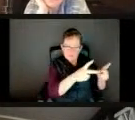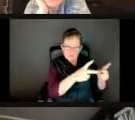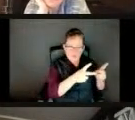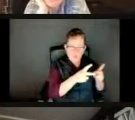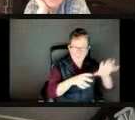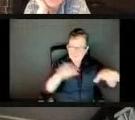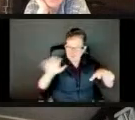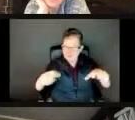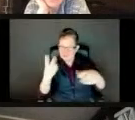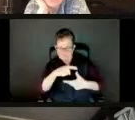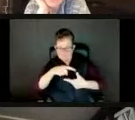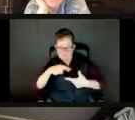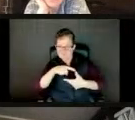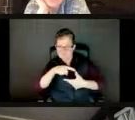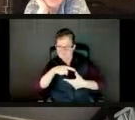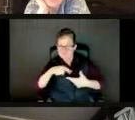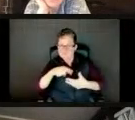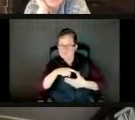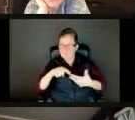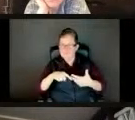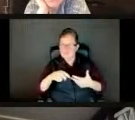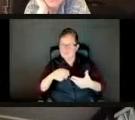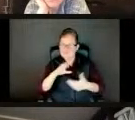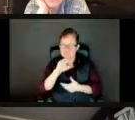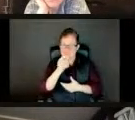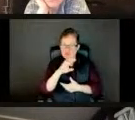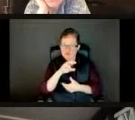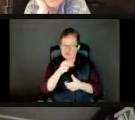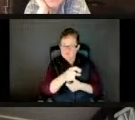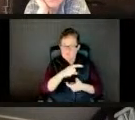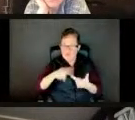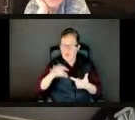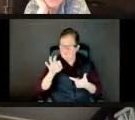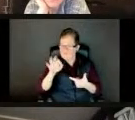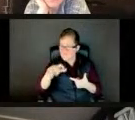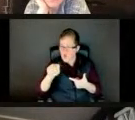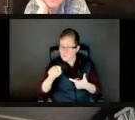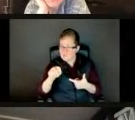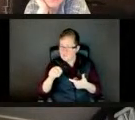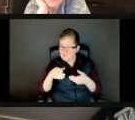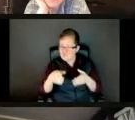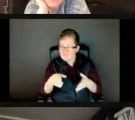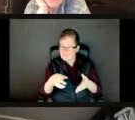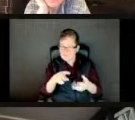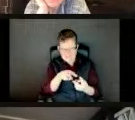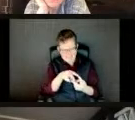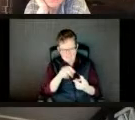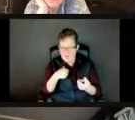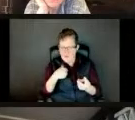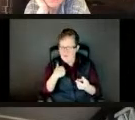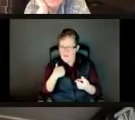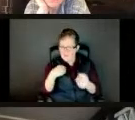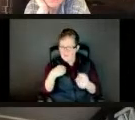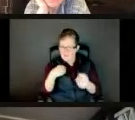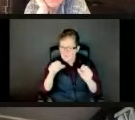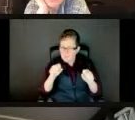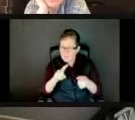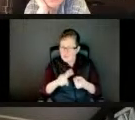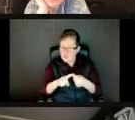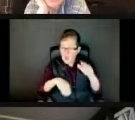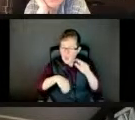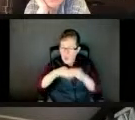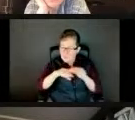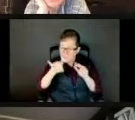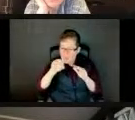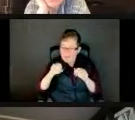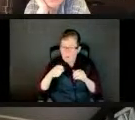two considering ones, the Center Street location and the Front Street location, do either of those have the ability to go to 80 or the